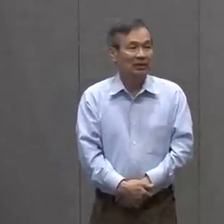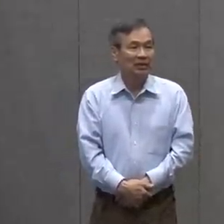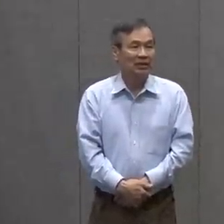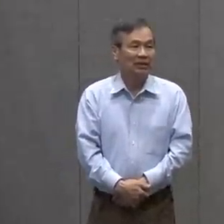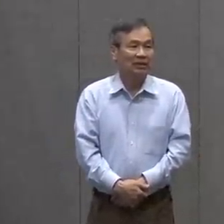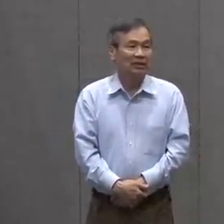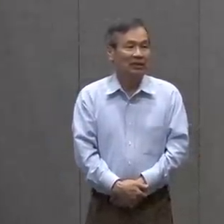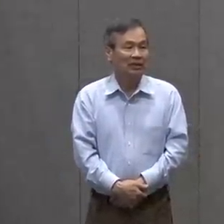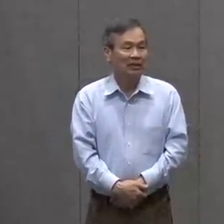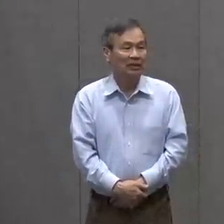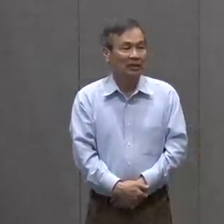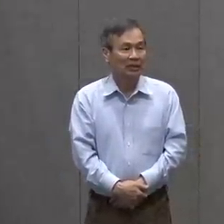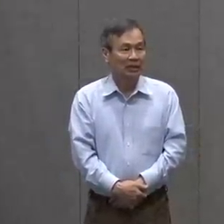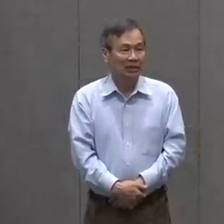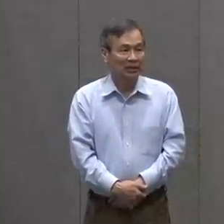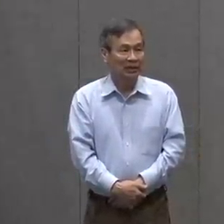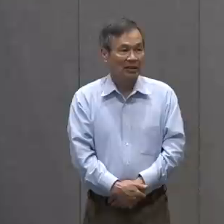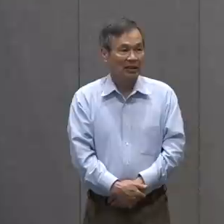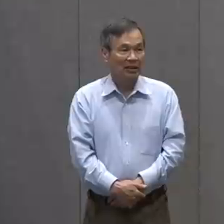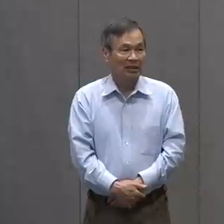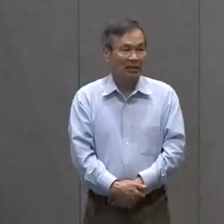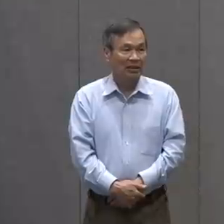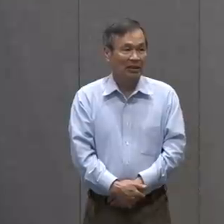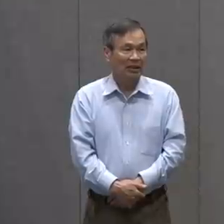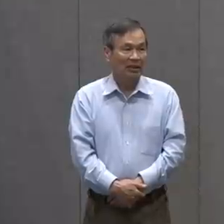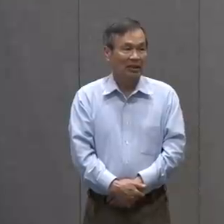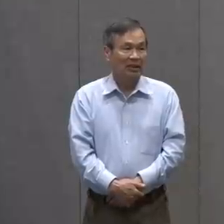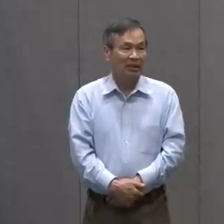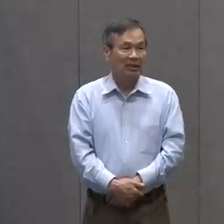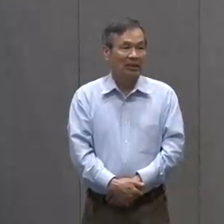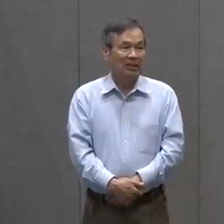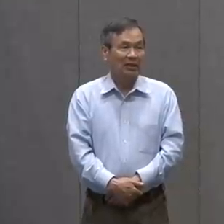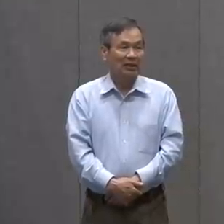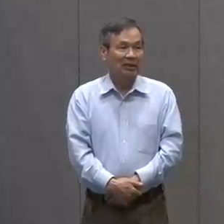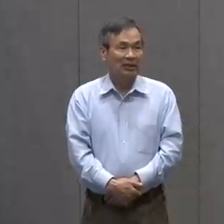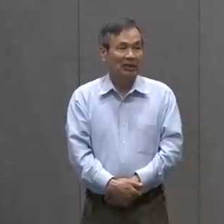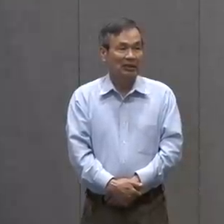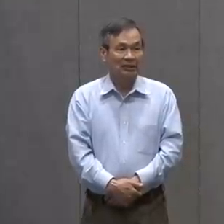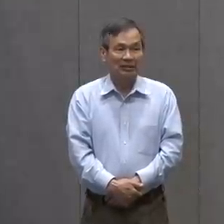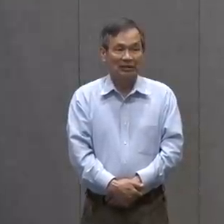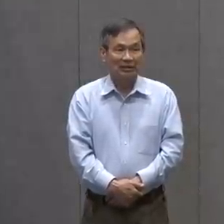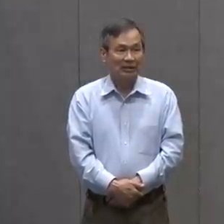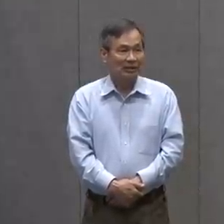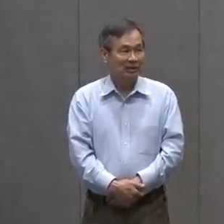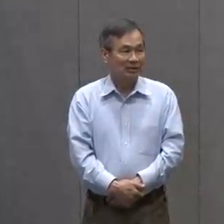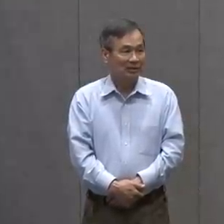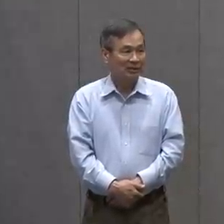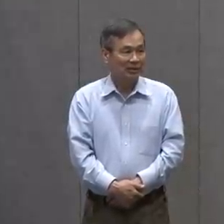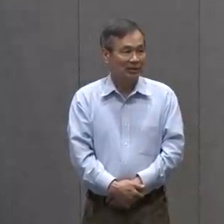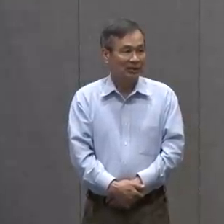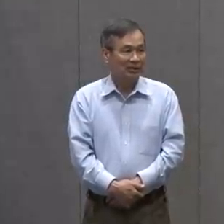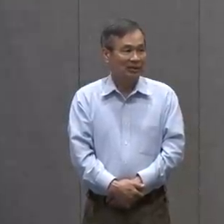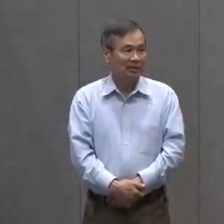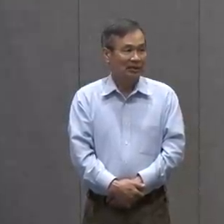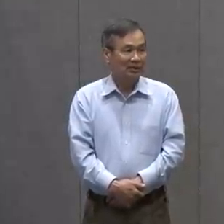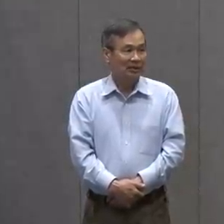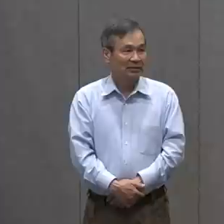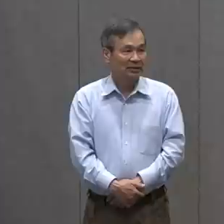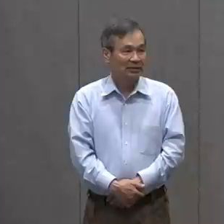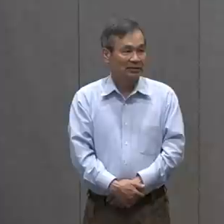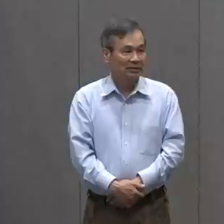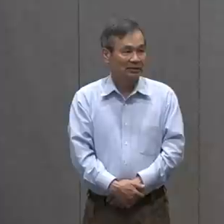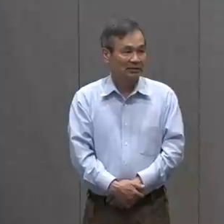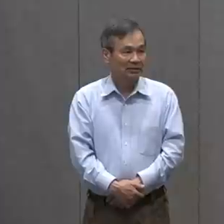I guess I'm kind of stuck here. I'm all over the place, man. Okay, so I did that 4